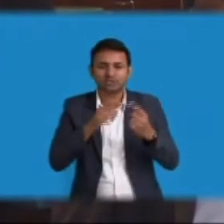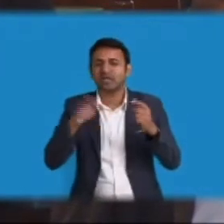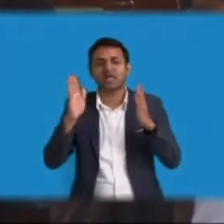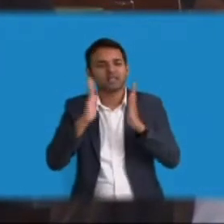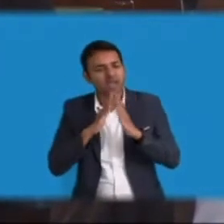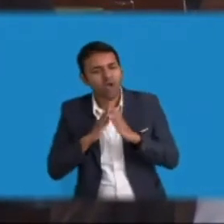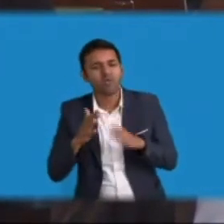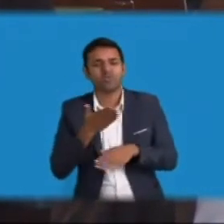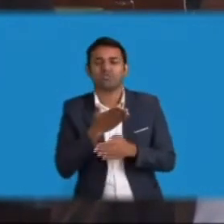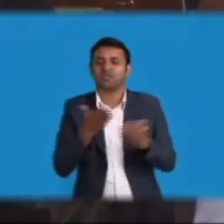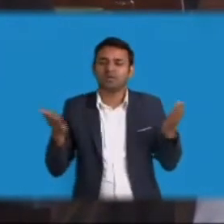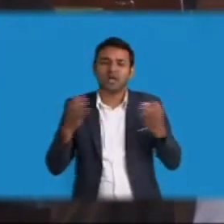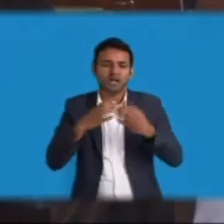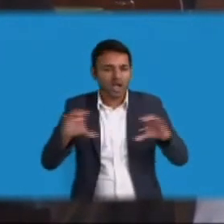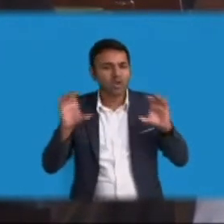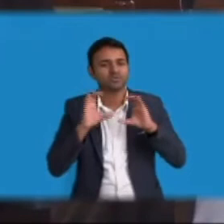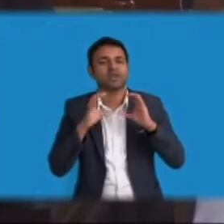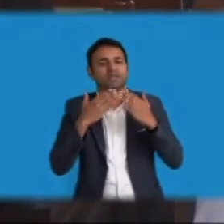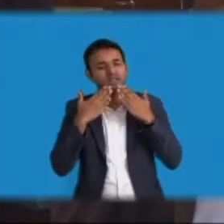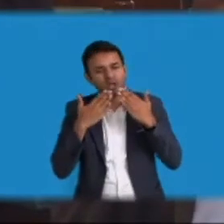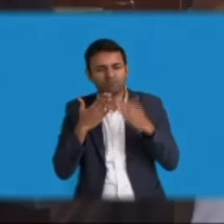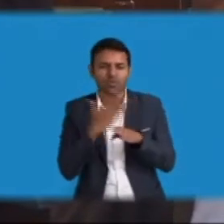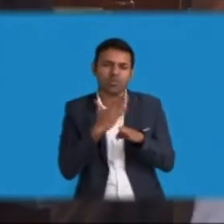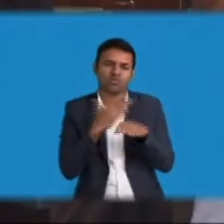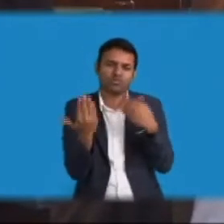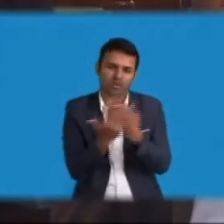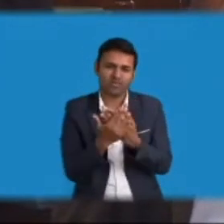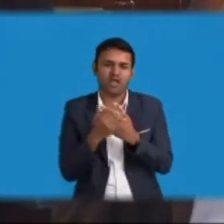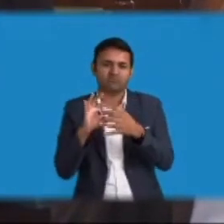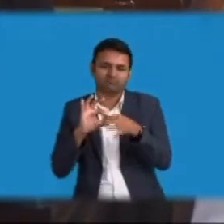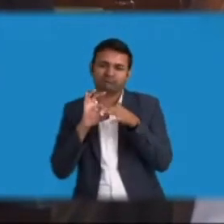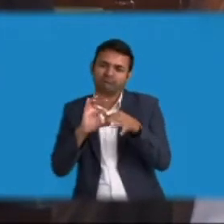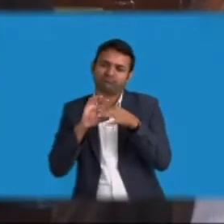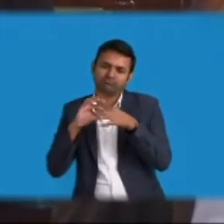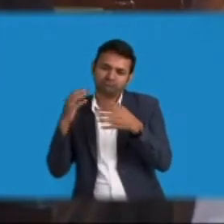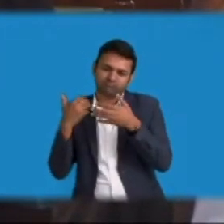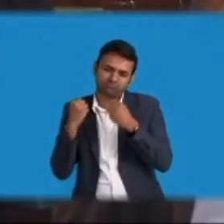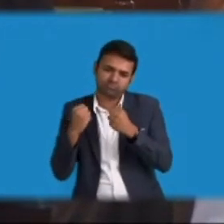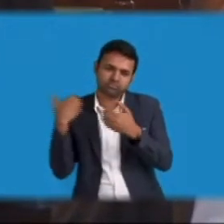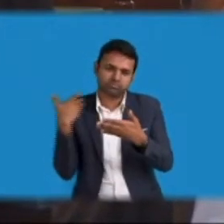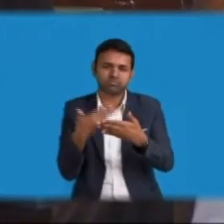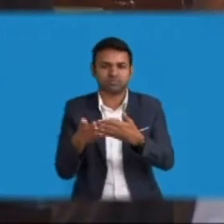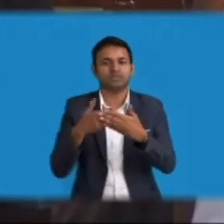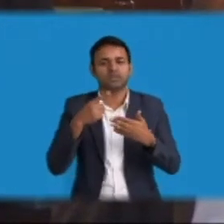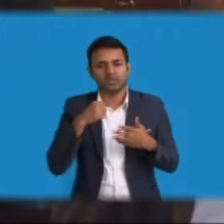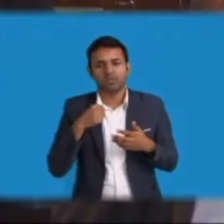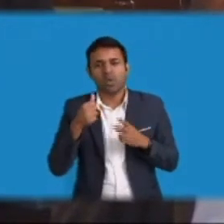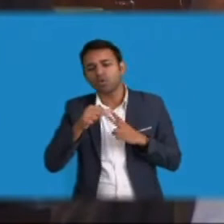their respective municipal councils. Madam Speaker, I'm also aware that there are